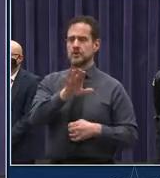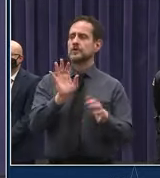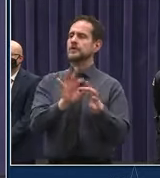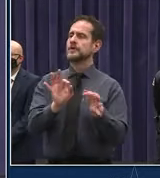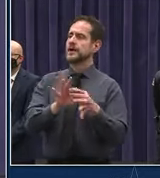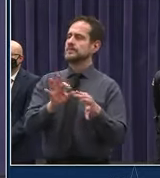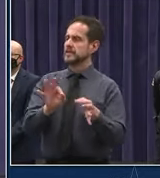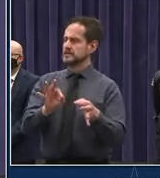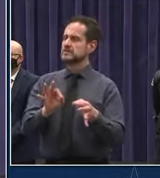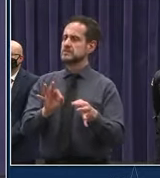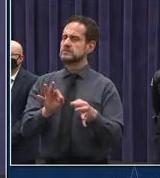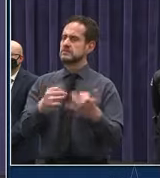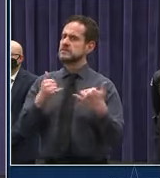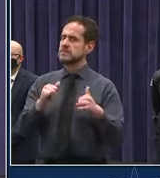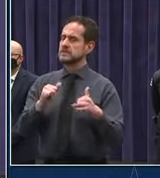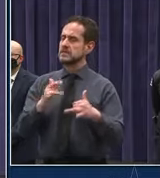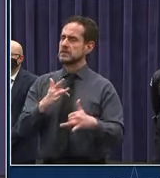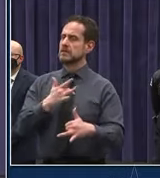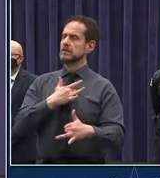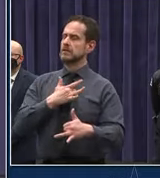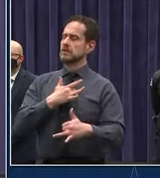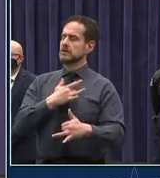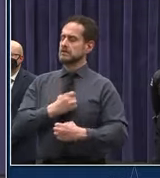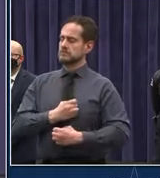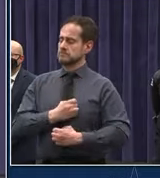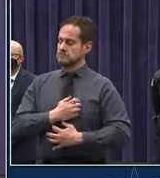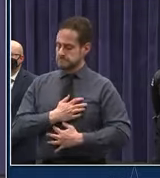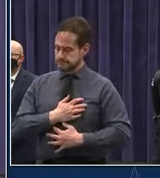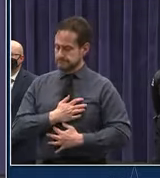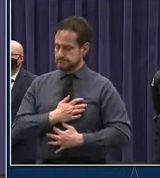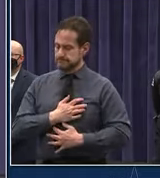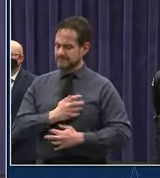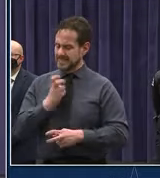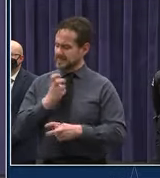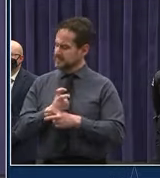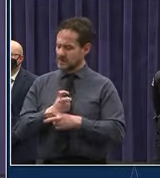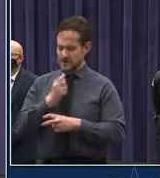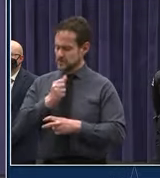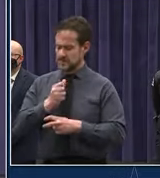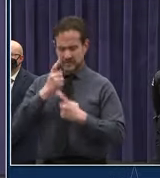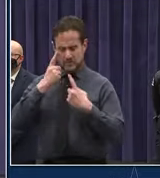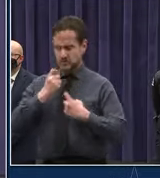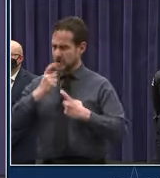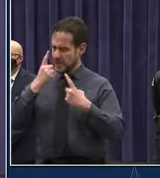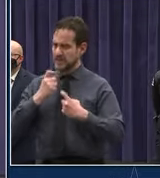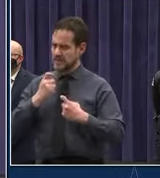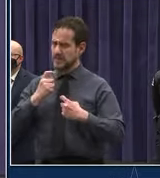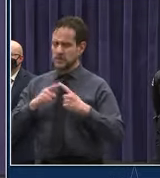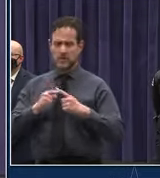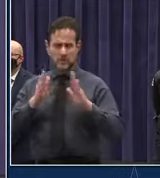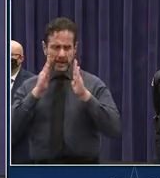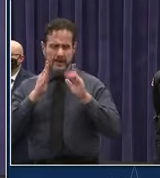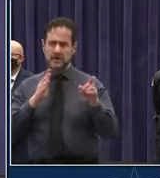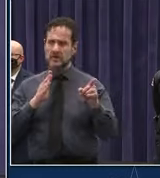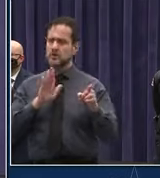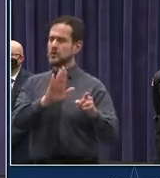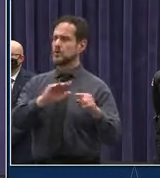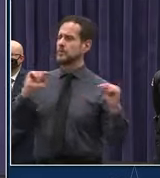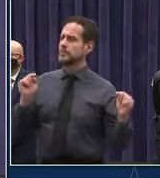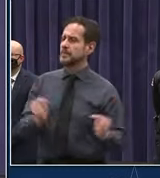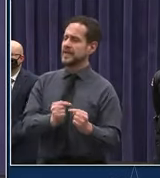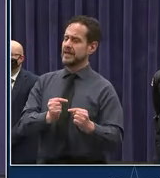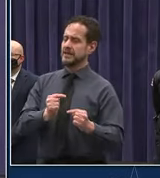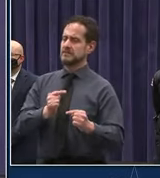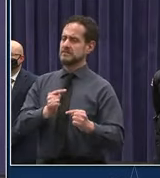So, we have a challenge. All of us, everyone. We must step up and meet that challenge.